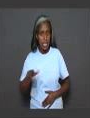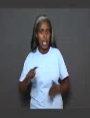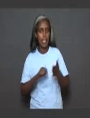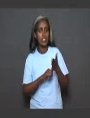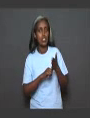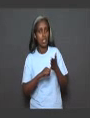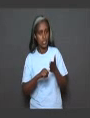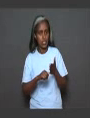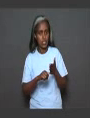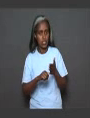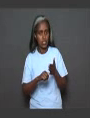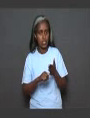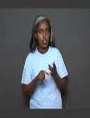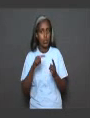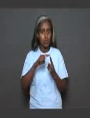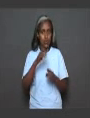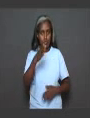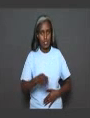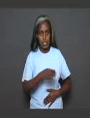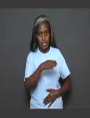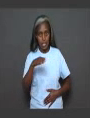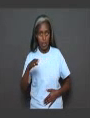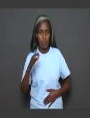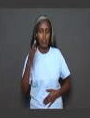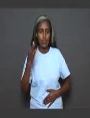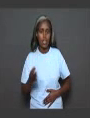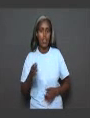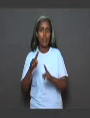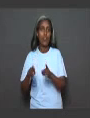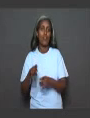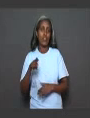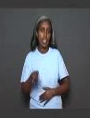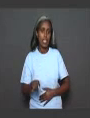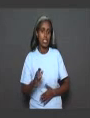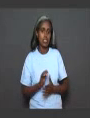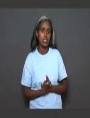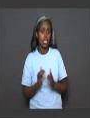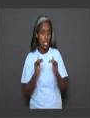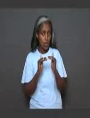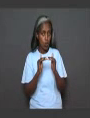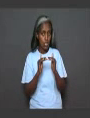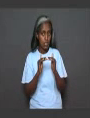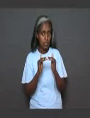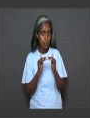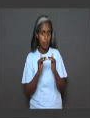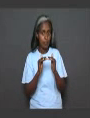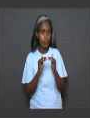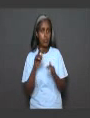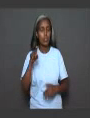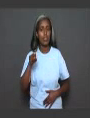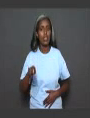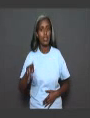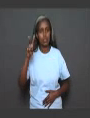tangent to the graph of f of x equals